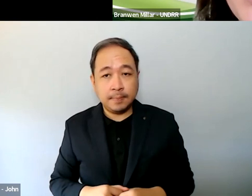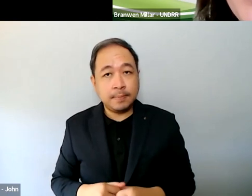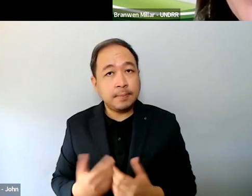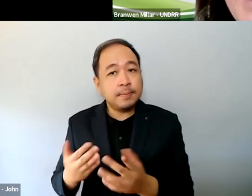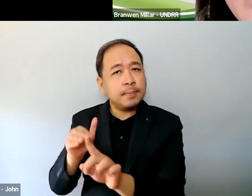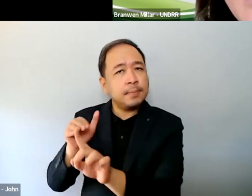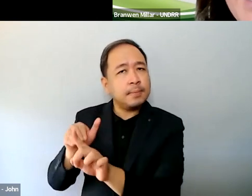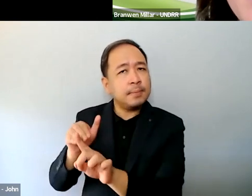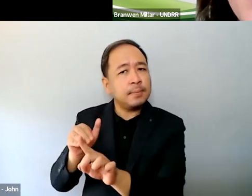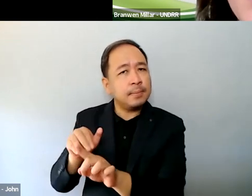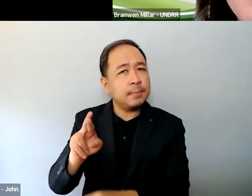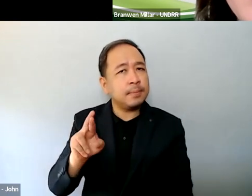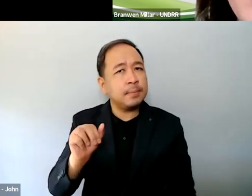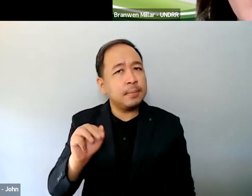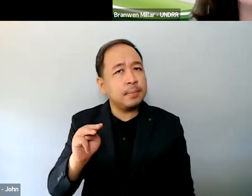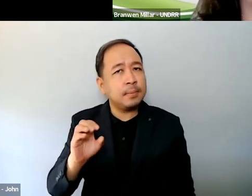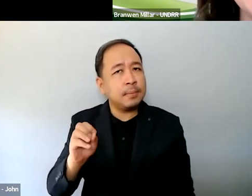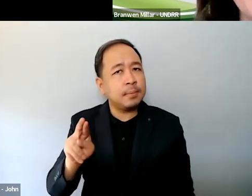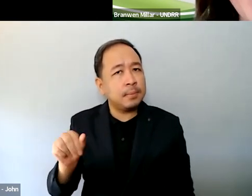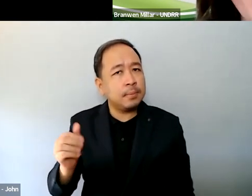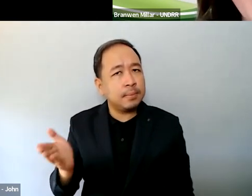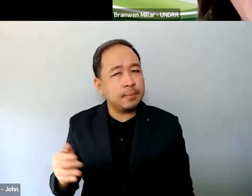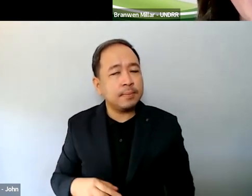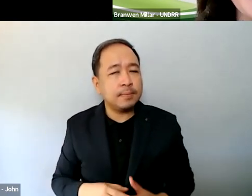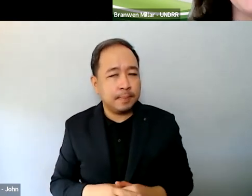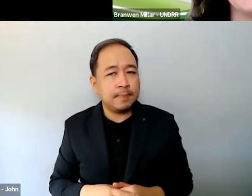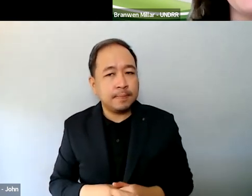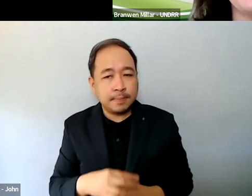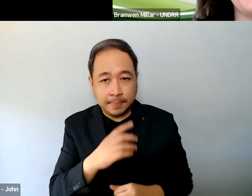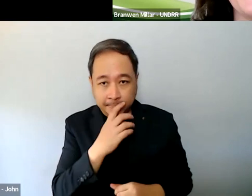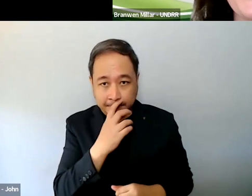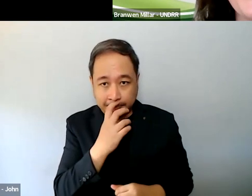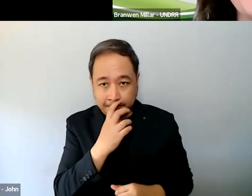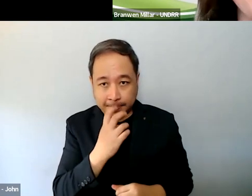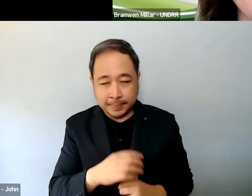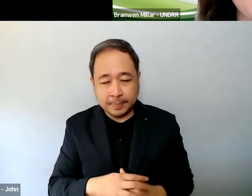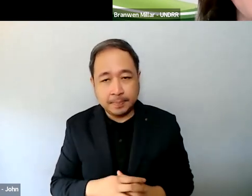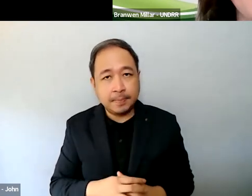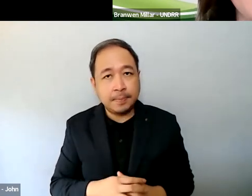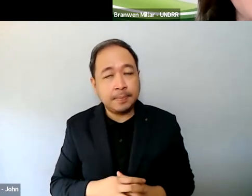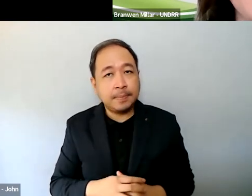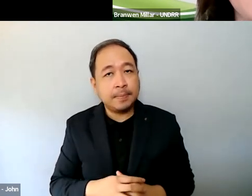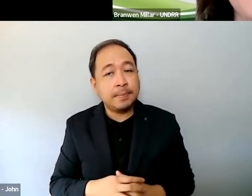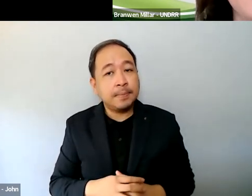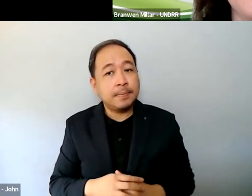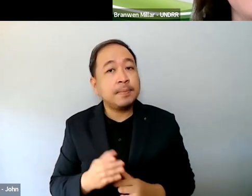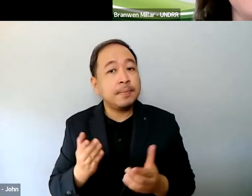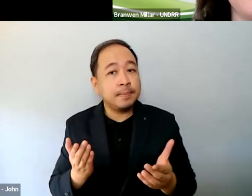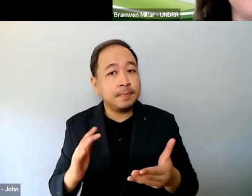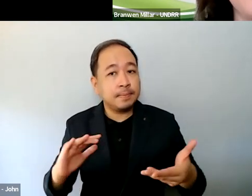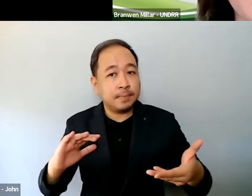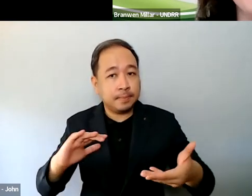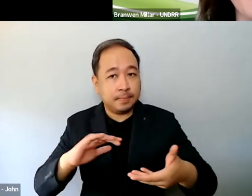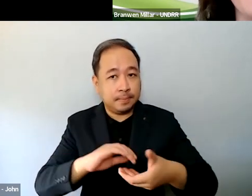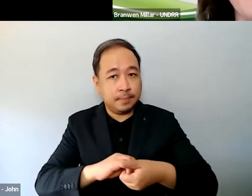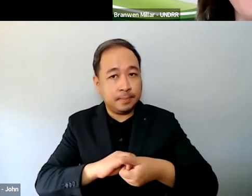Ramona, would you like to take? Okay, thanks. Yeah, please proceed. Sorry about that. Partnerships were mentioned in this. Thanks,